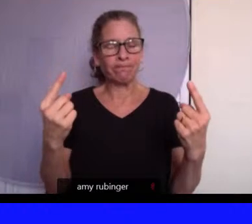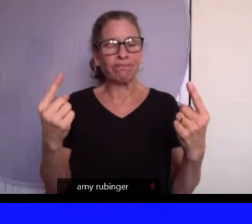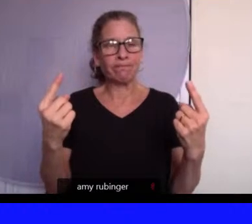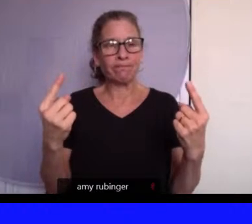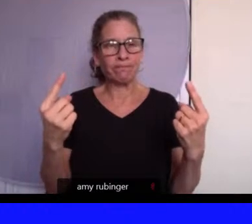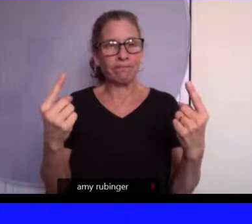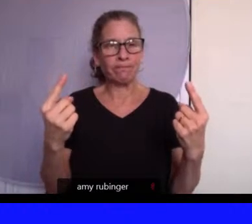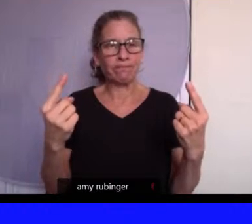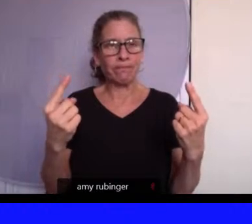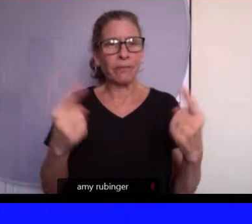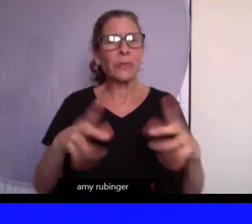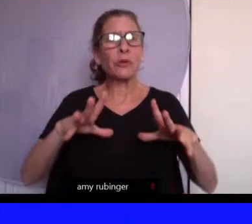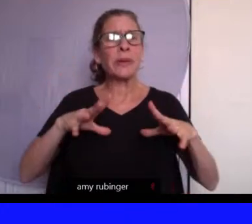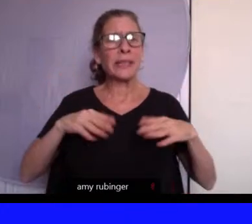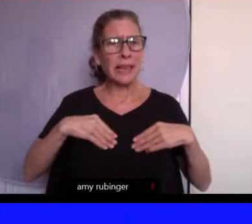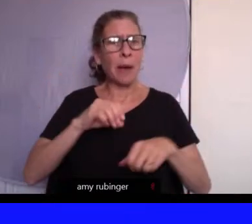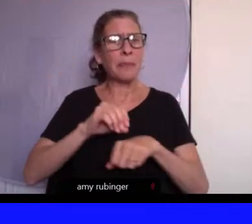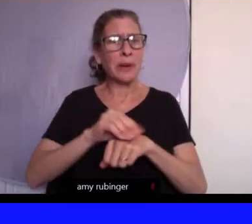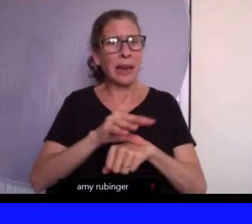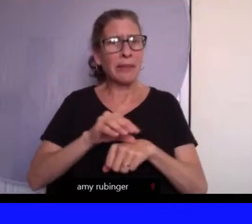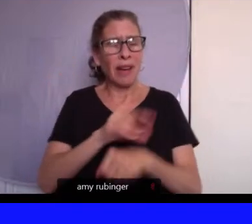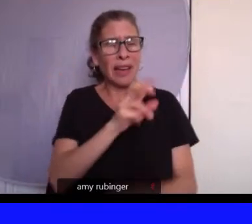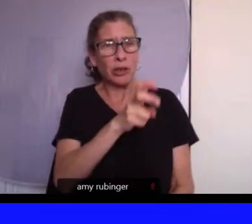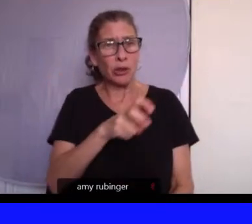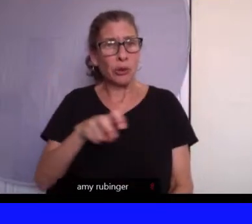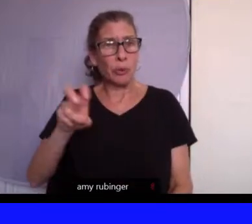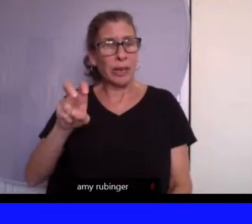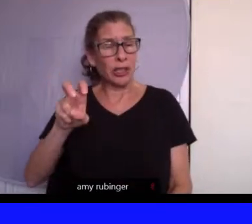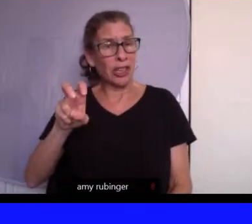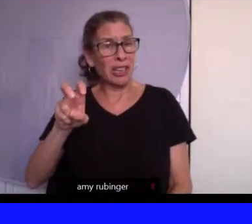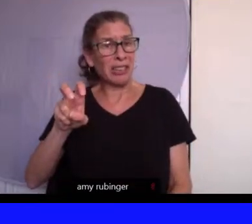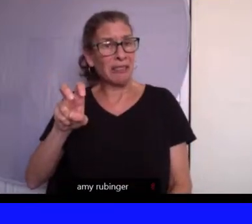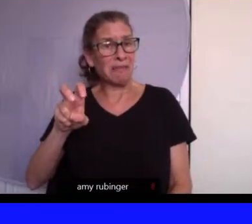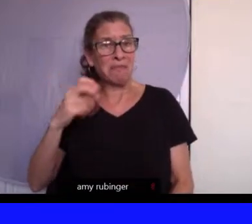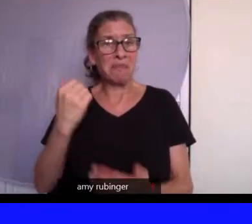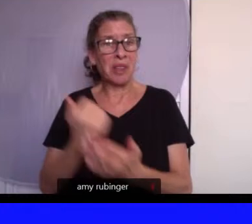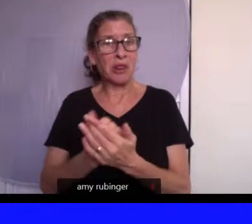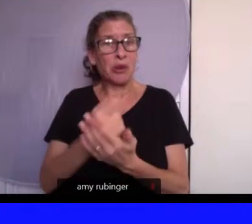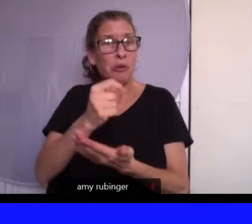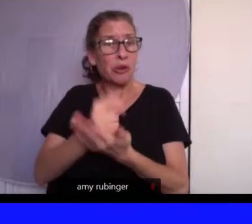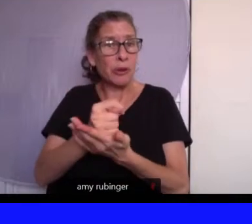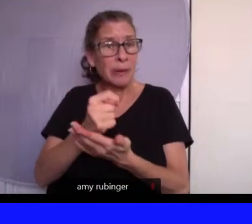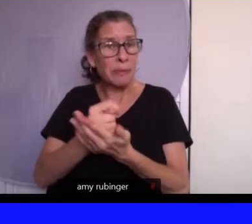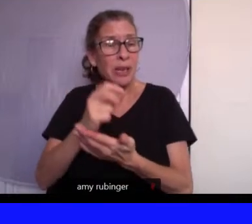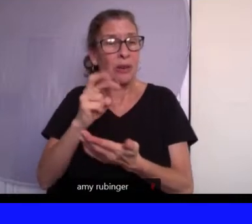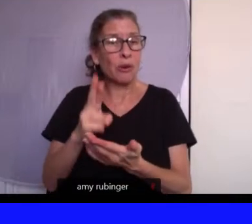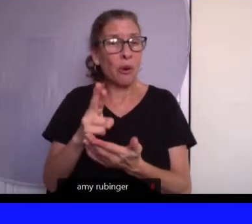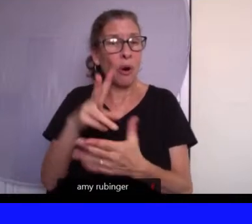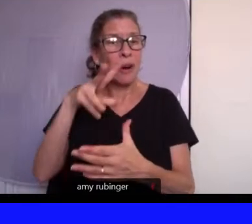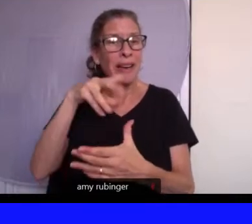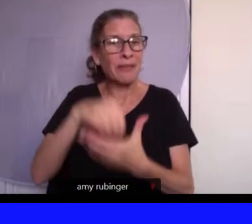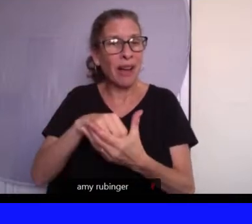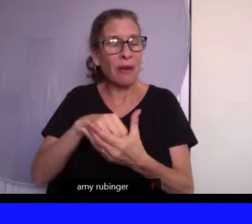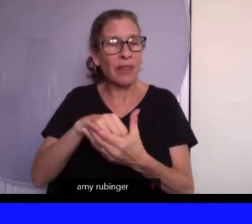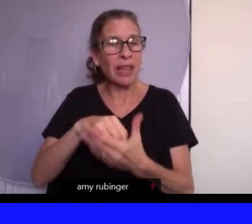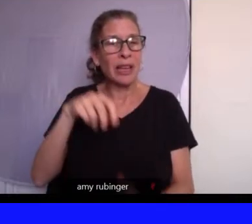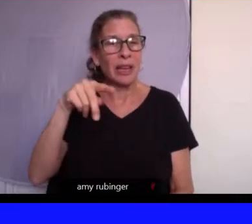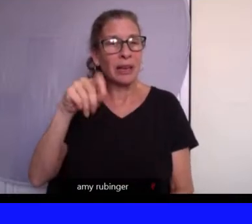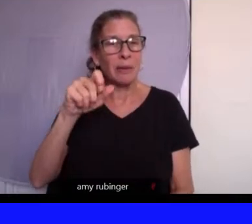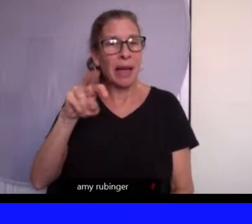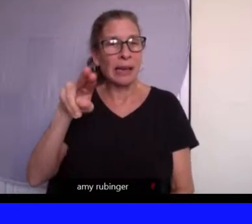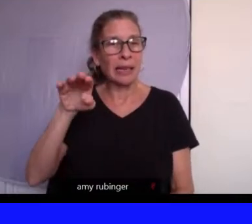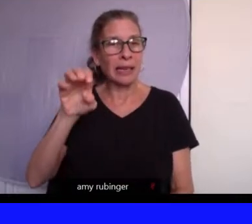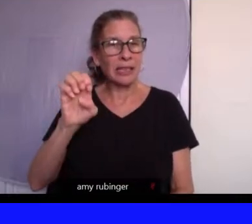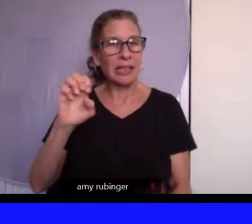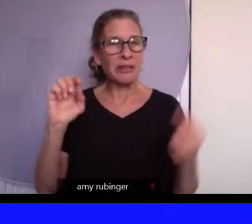we had a much more effective, much higher rate of getting appropriate patients into hospice